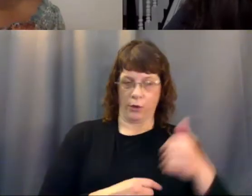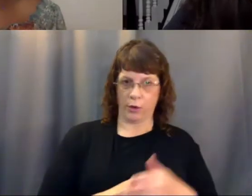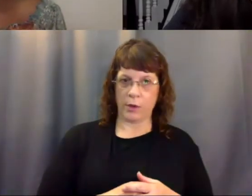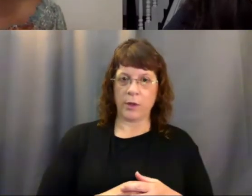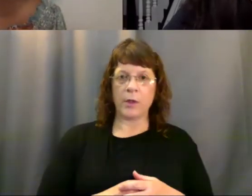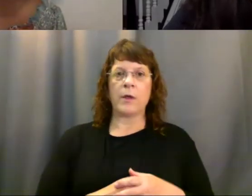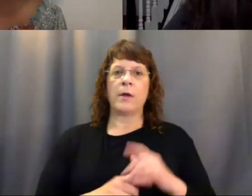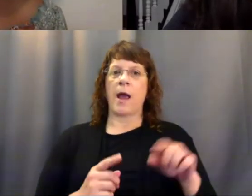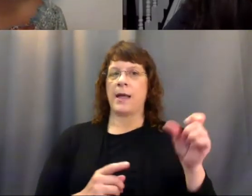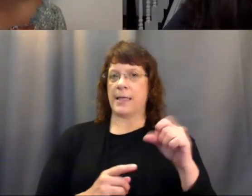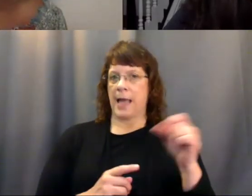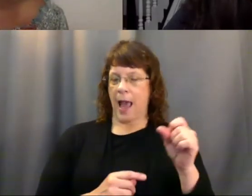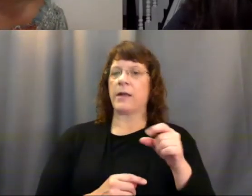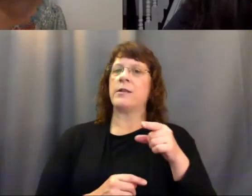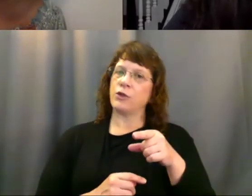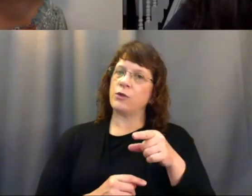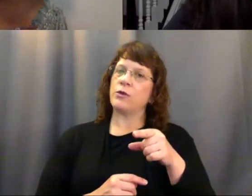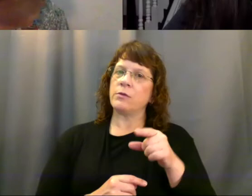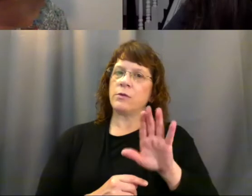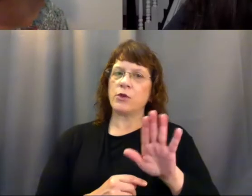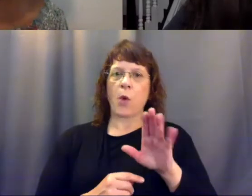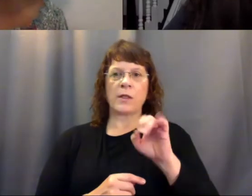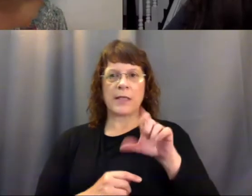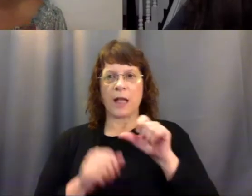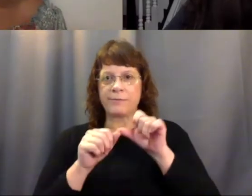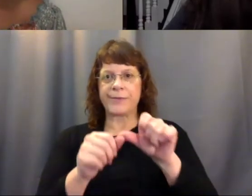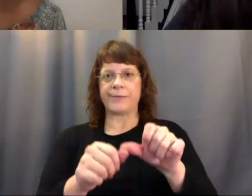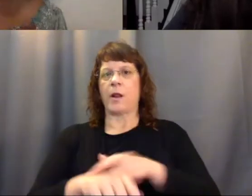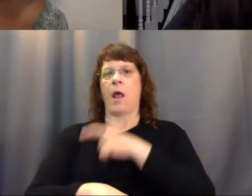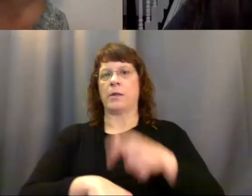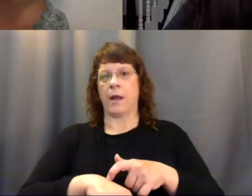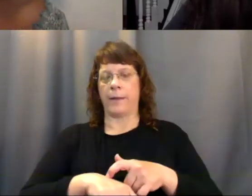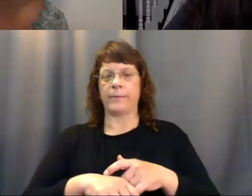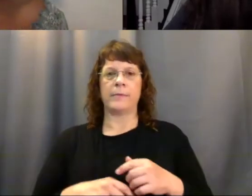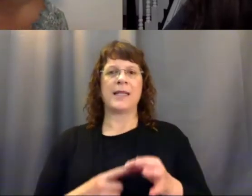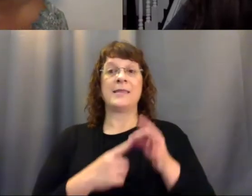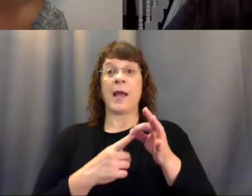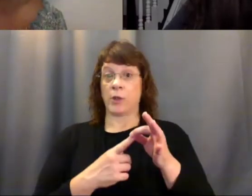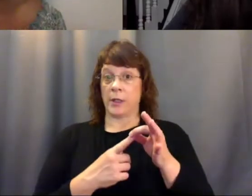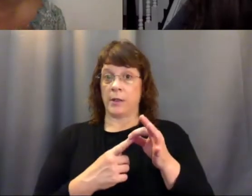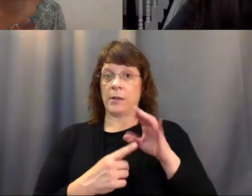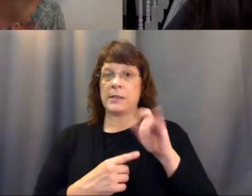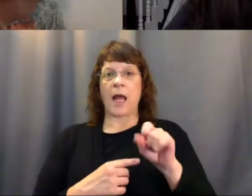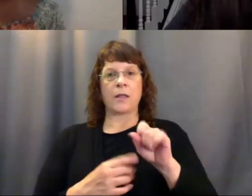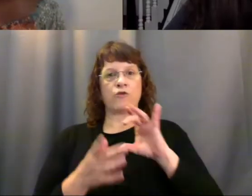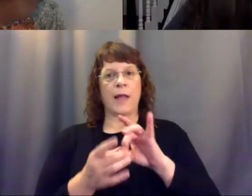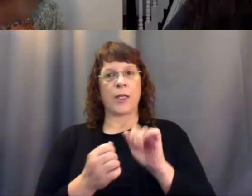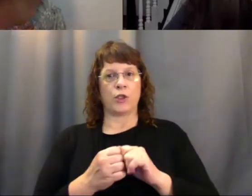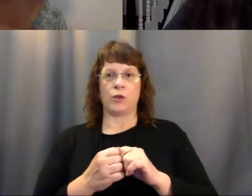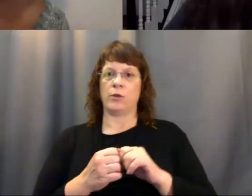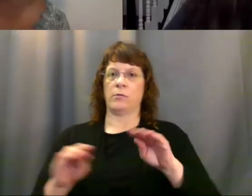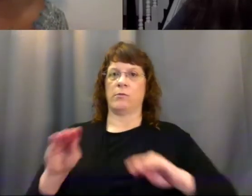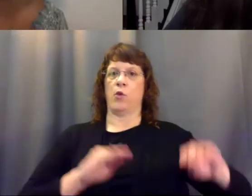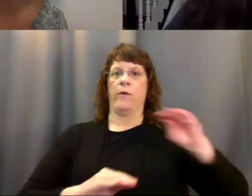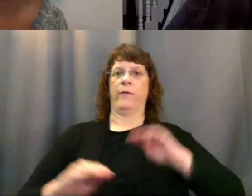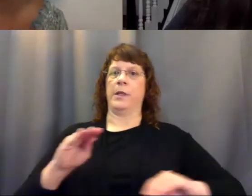But yeah, your cells last for a long time. Especially cells that are related to motor function, for example.